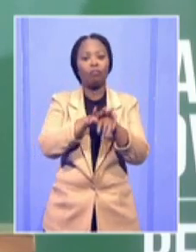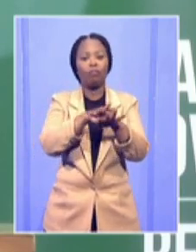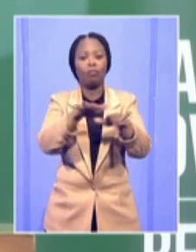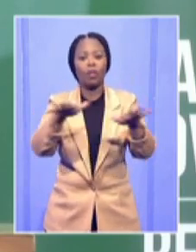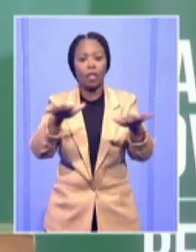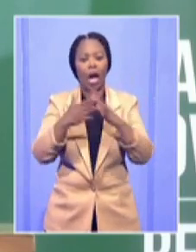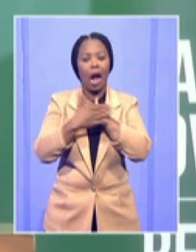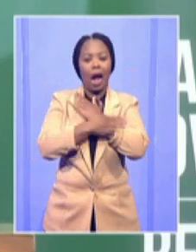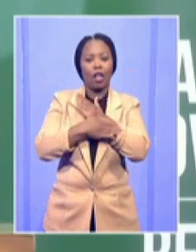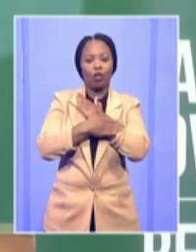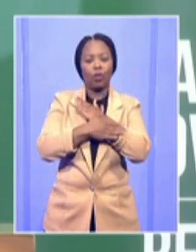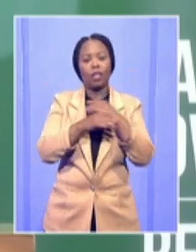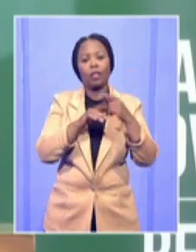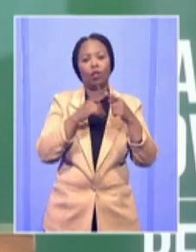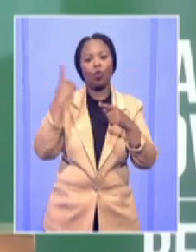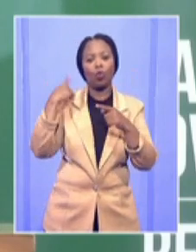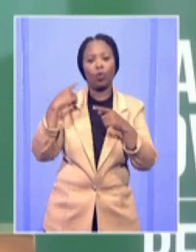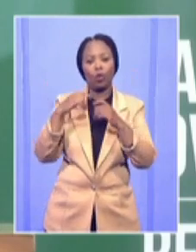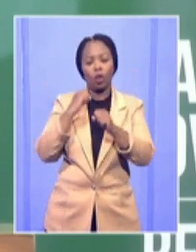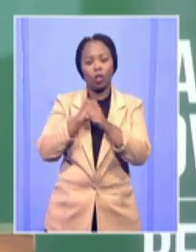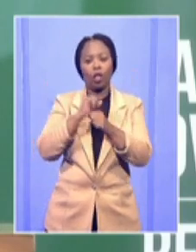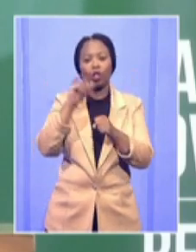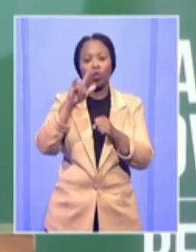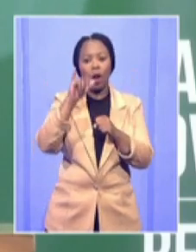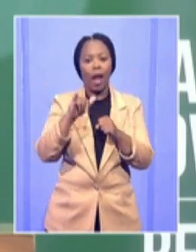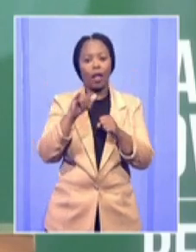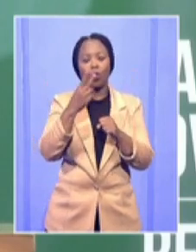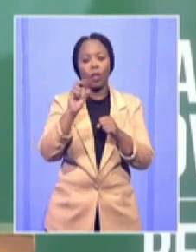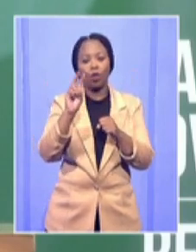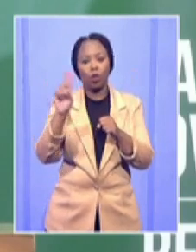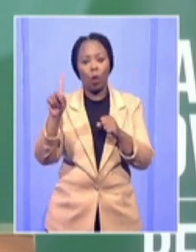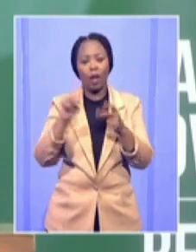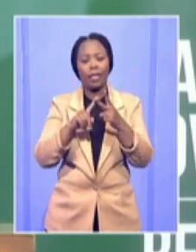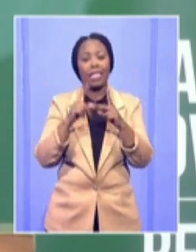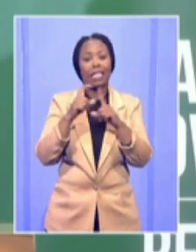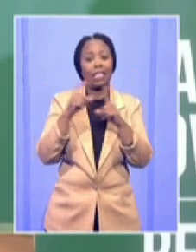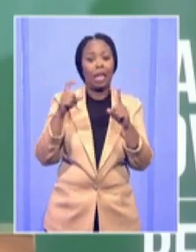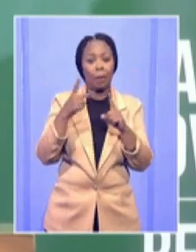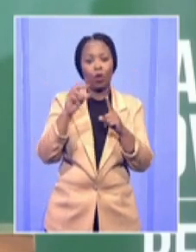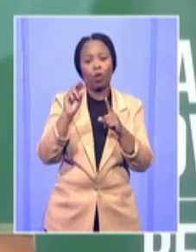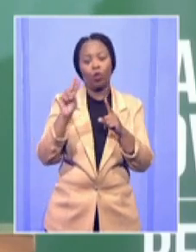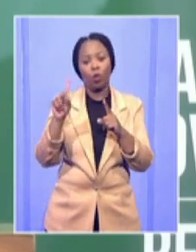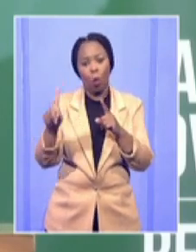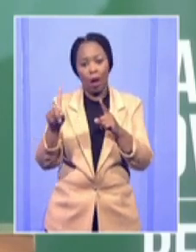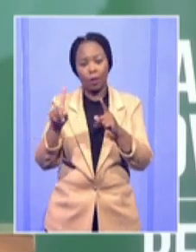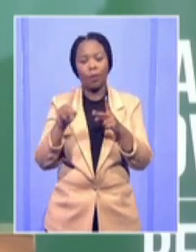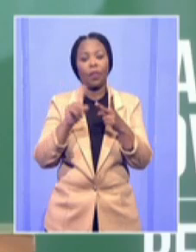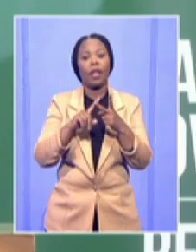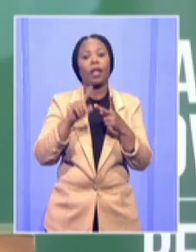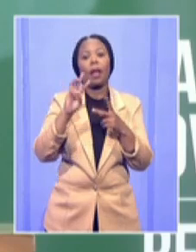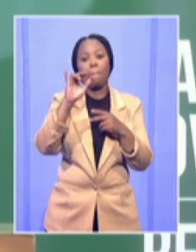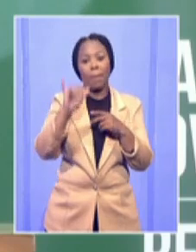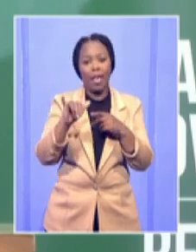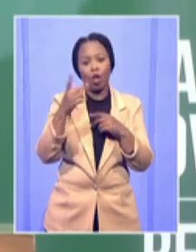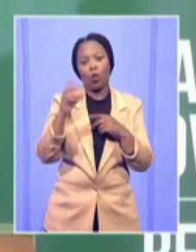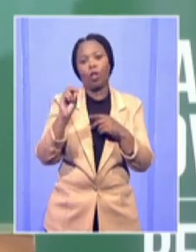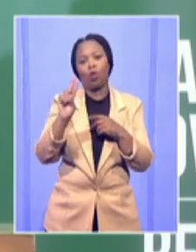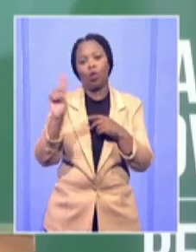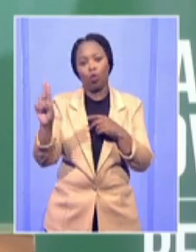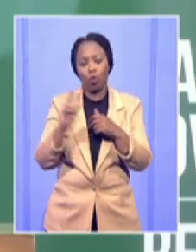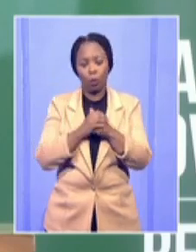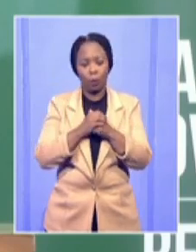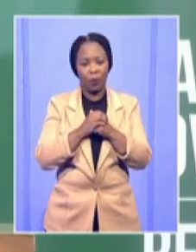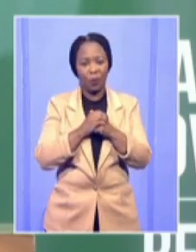around July 2021, December 2021, and to a lesser extent, May 2022. Research